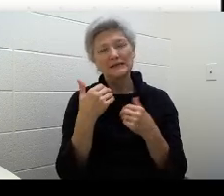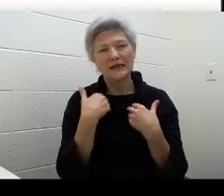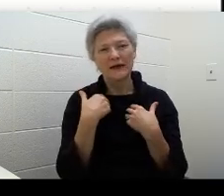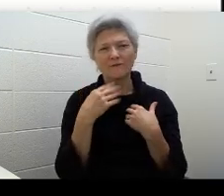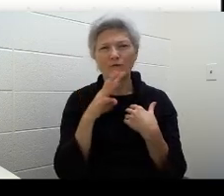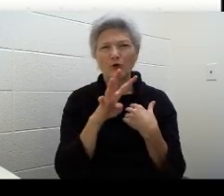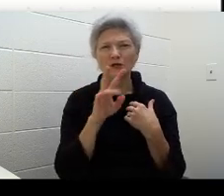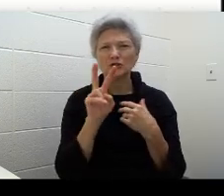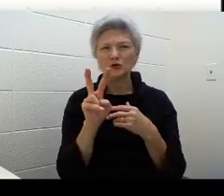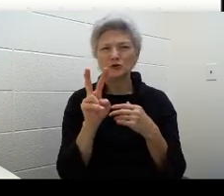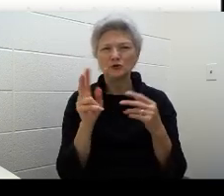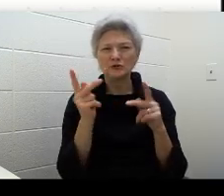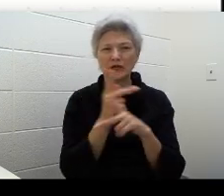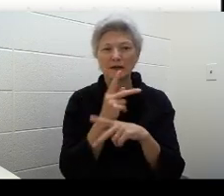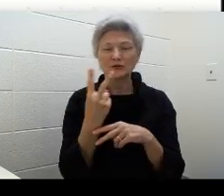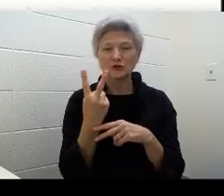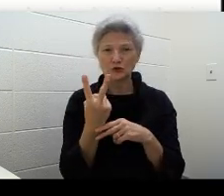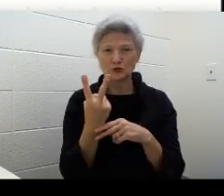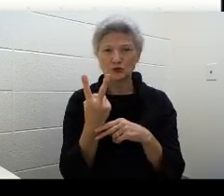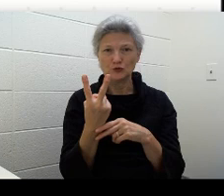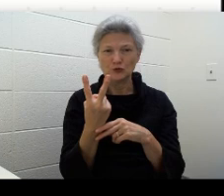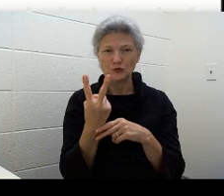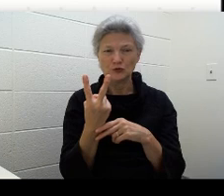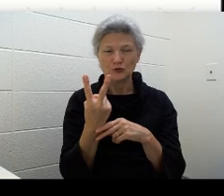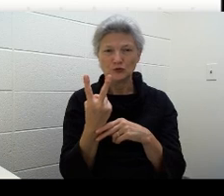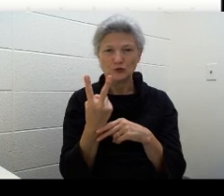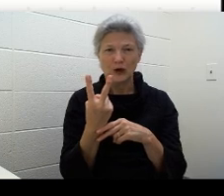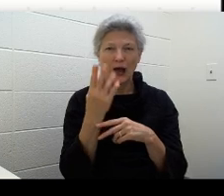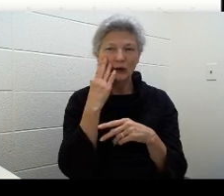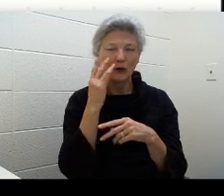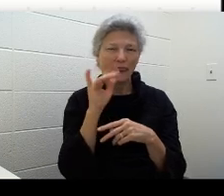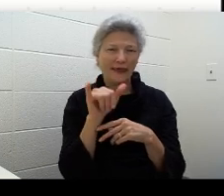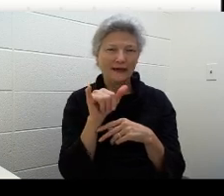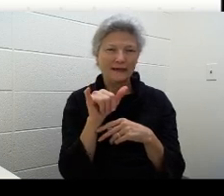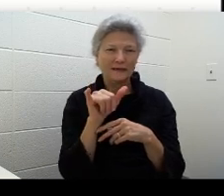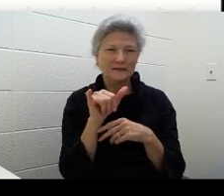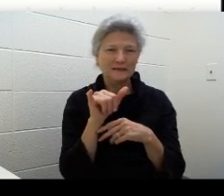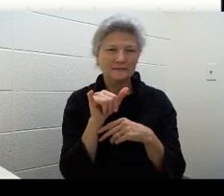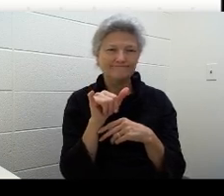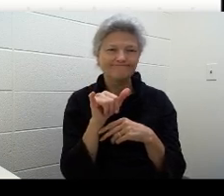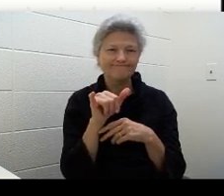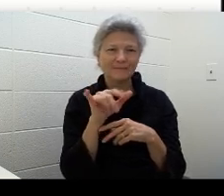42 times my 2 tens here times 20. Well, I know that that is